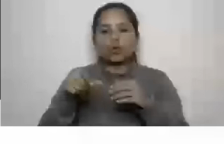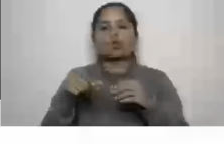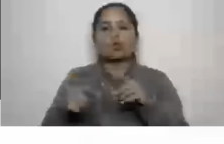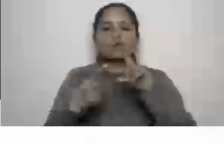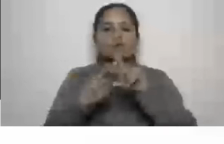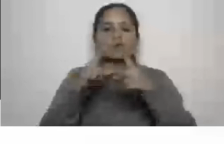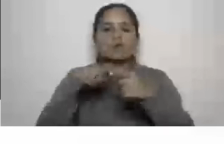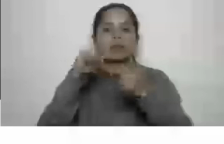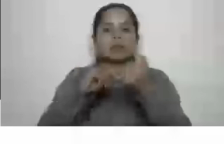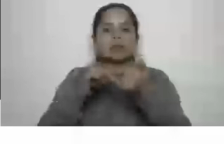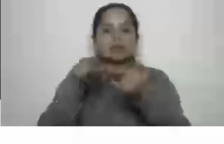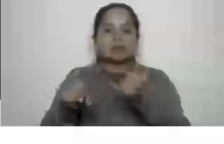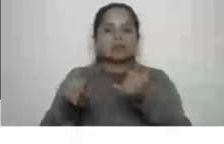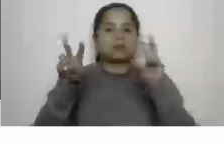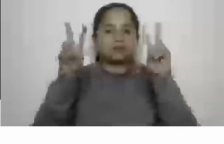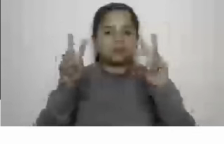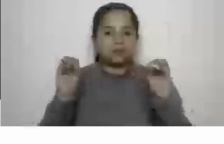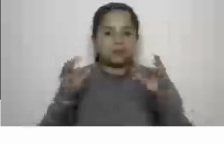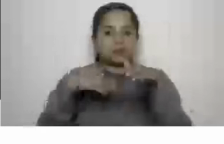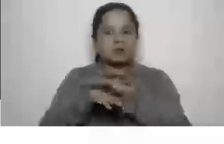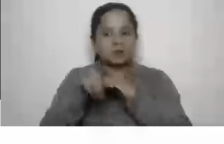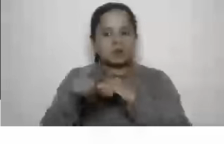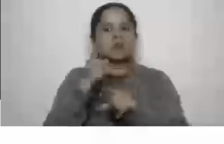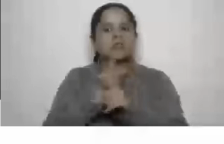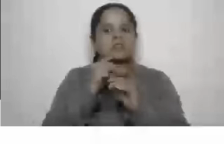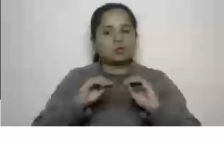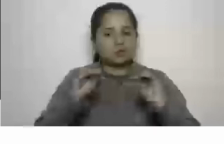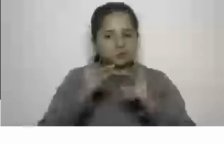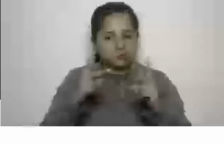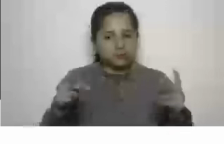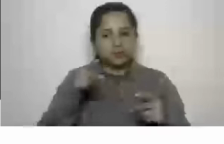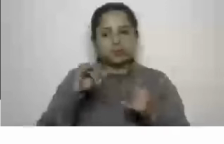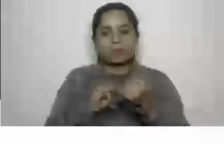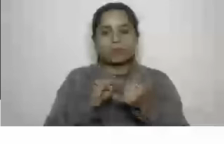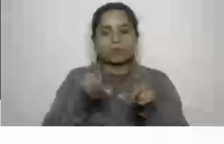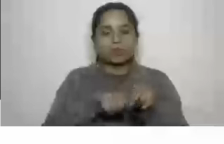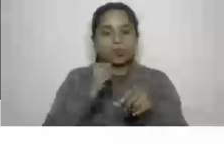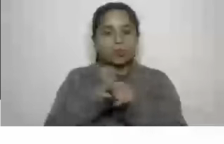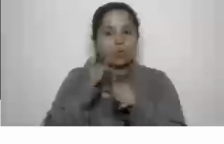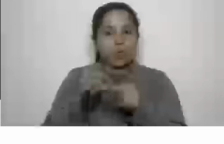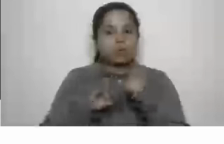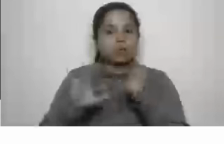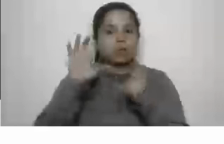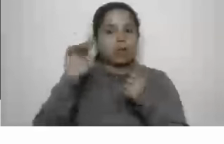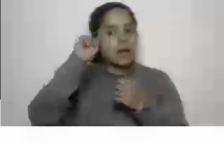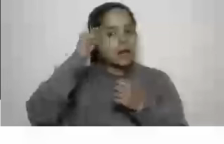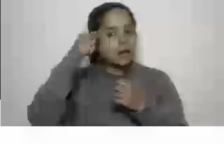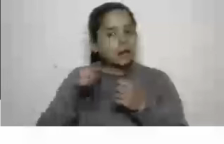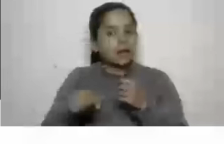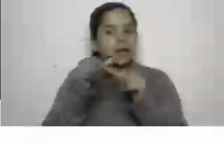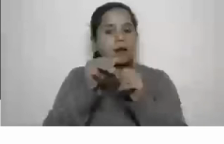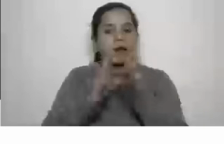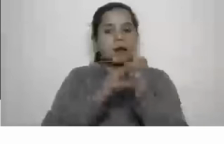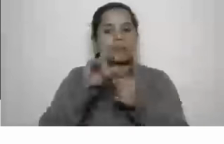Tejas initiative. Suyog has served as a state English ambassador